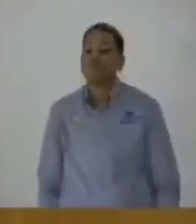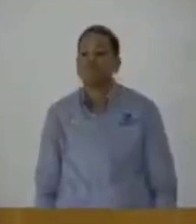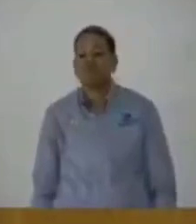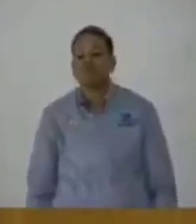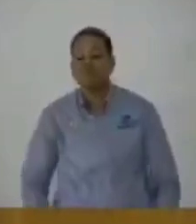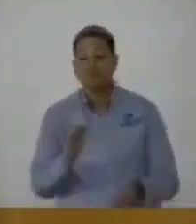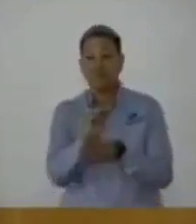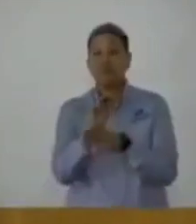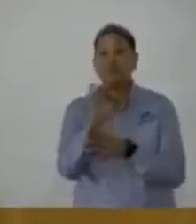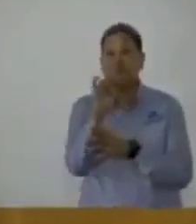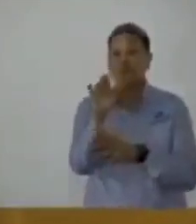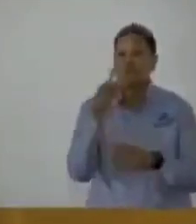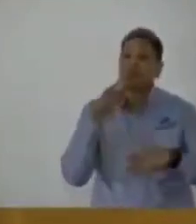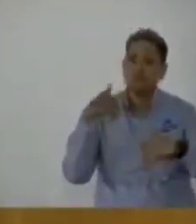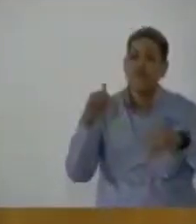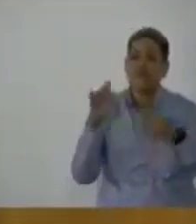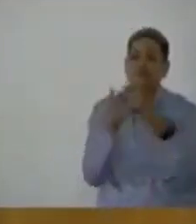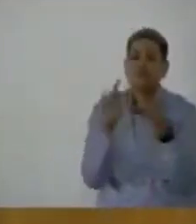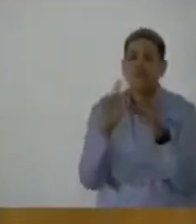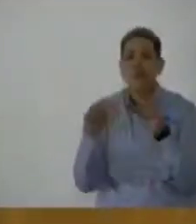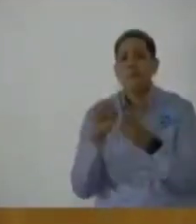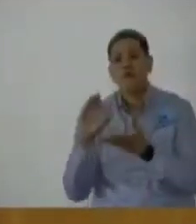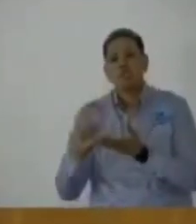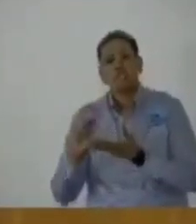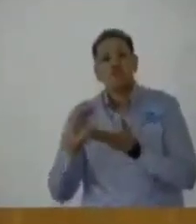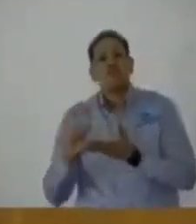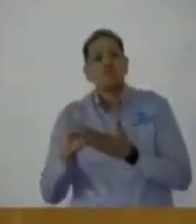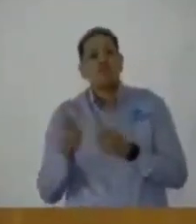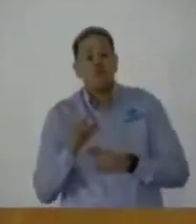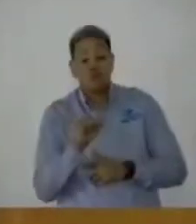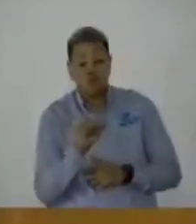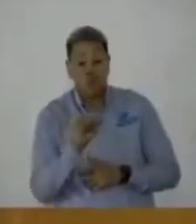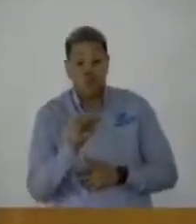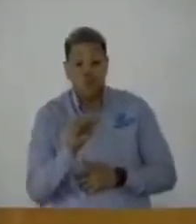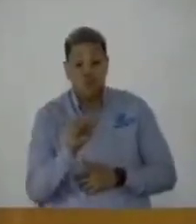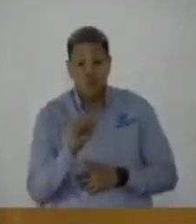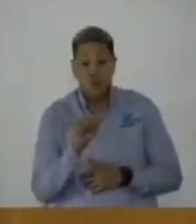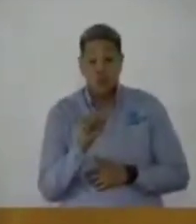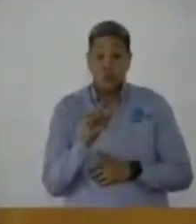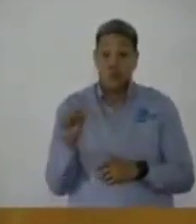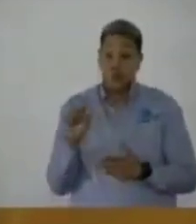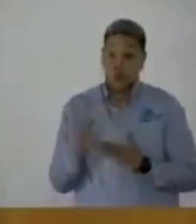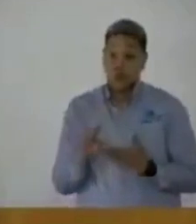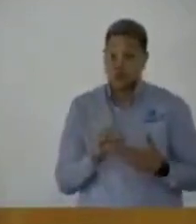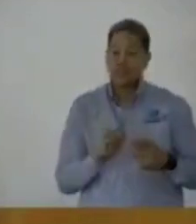Minister Clark continued to speak to decrease from 2020, by the way, but still.